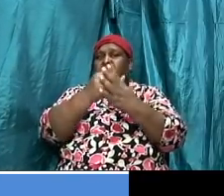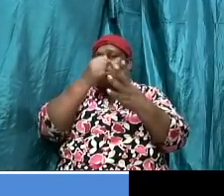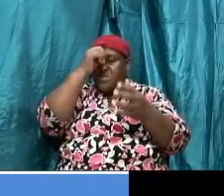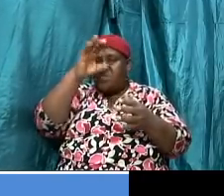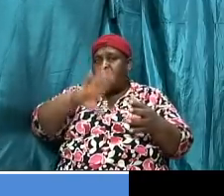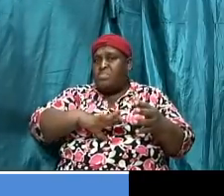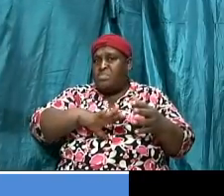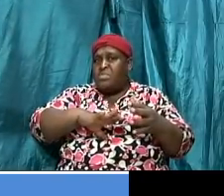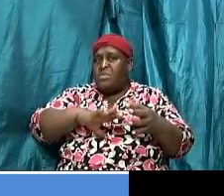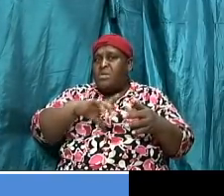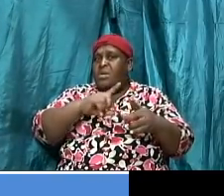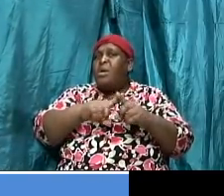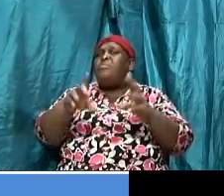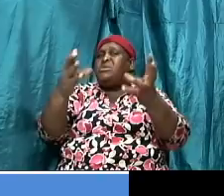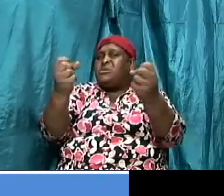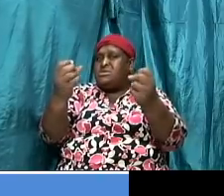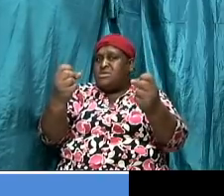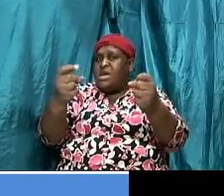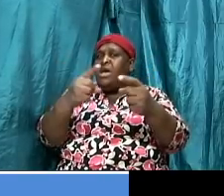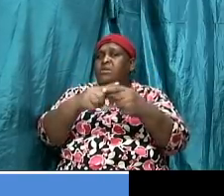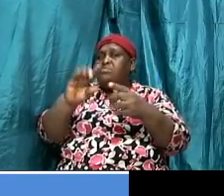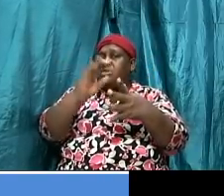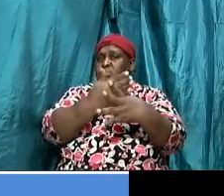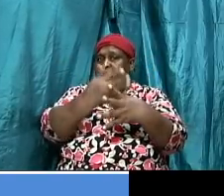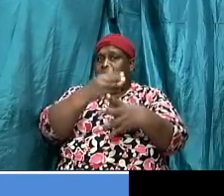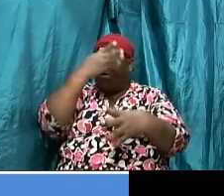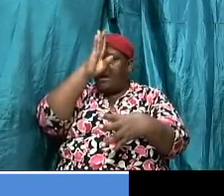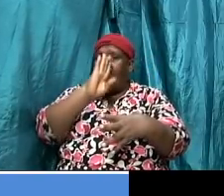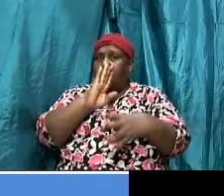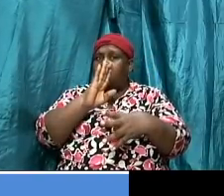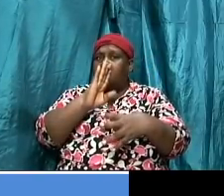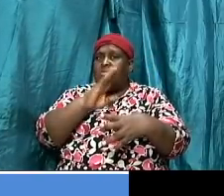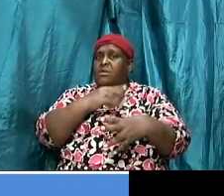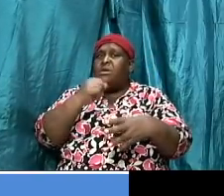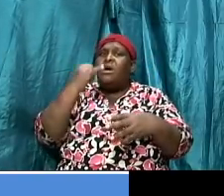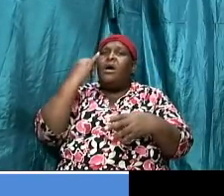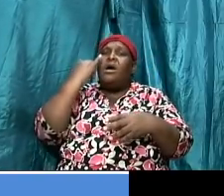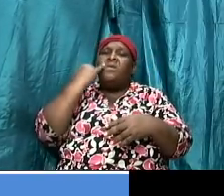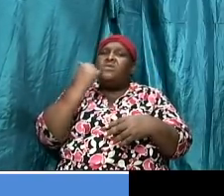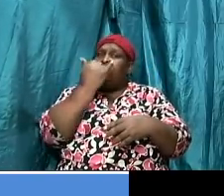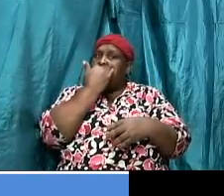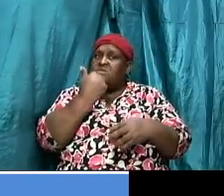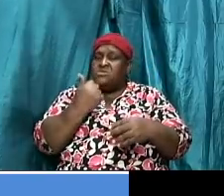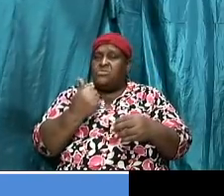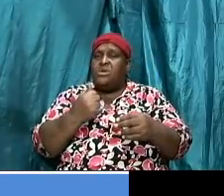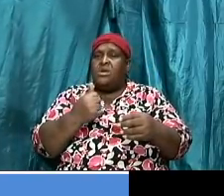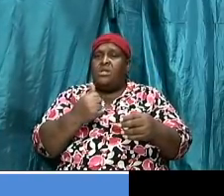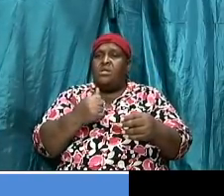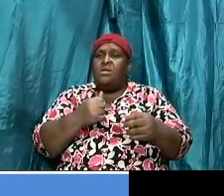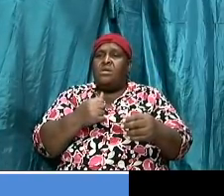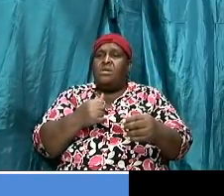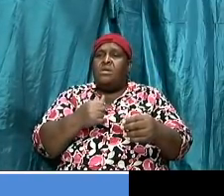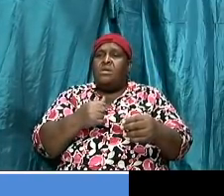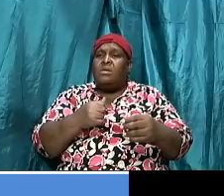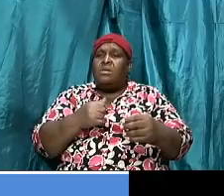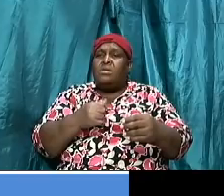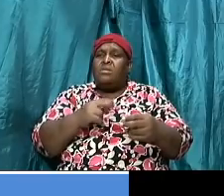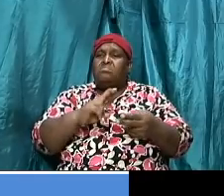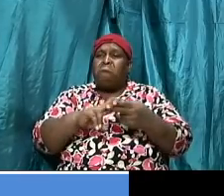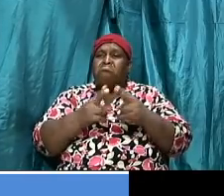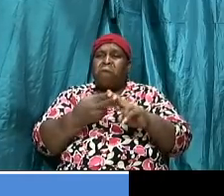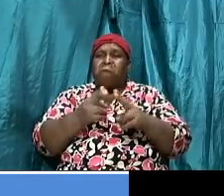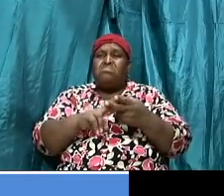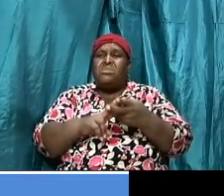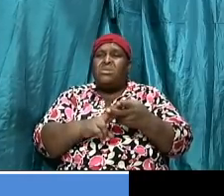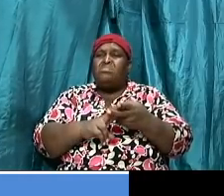between God and Israel. And number 3, it's not a moral law. It's not a moral absolute